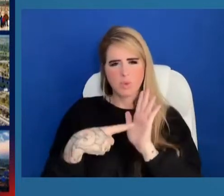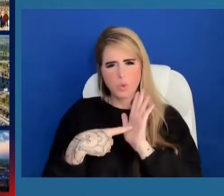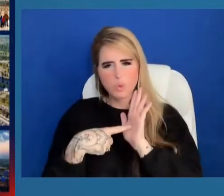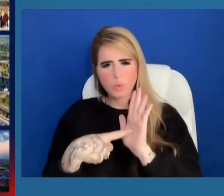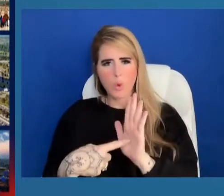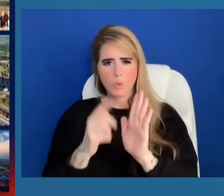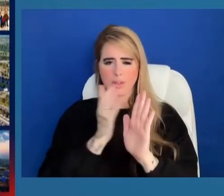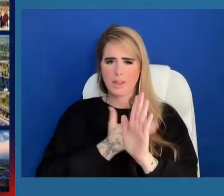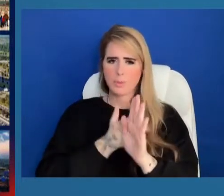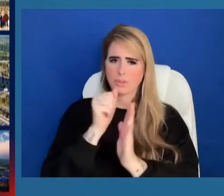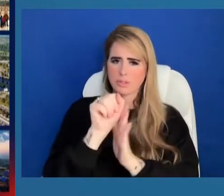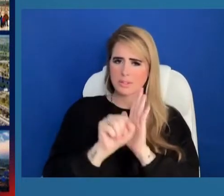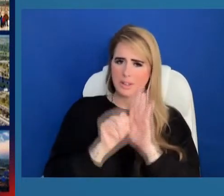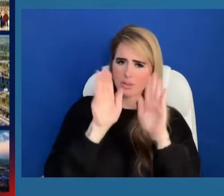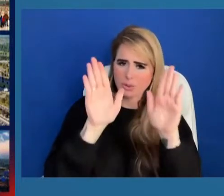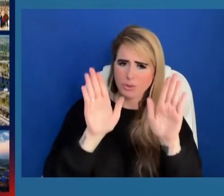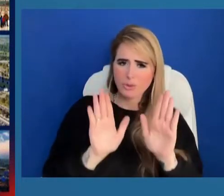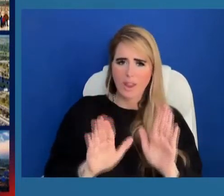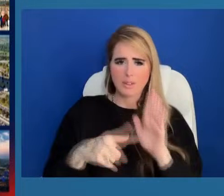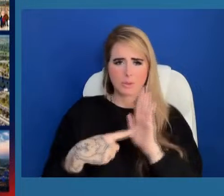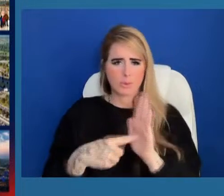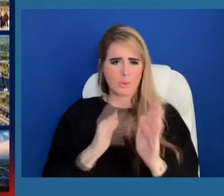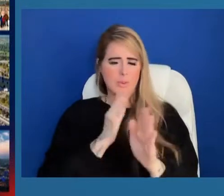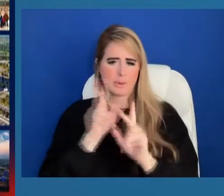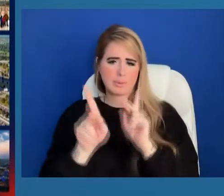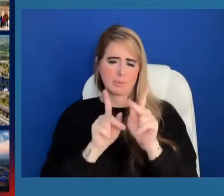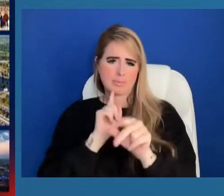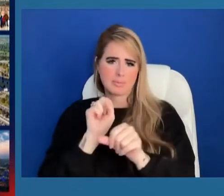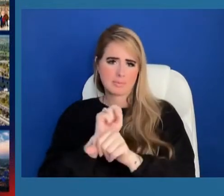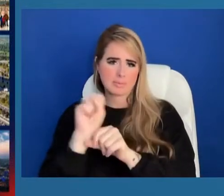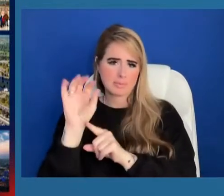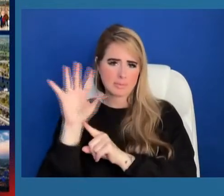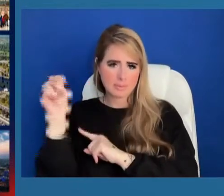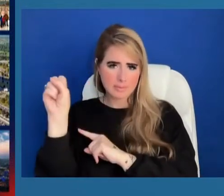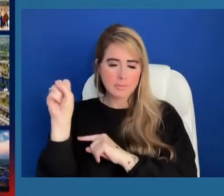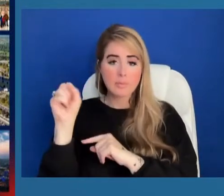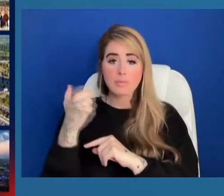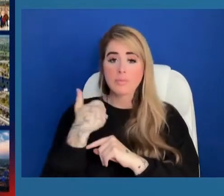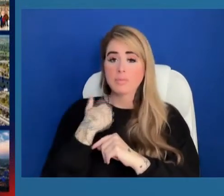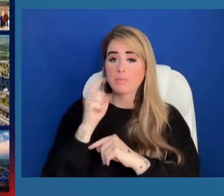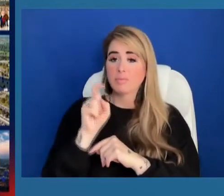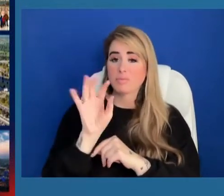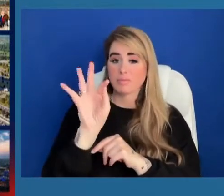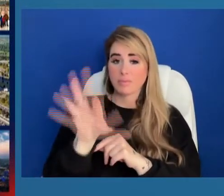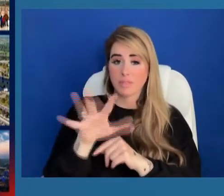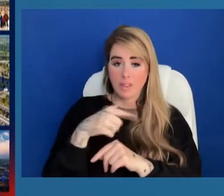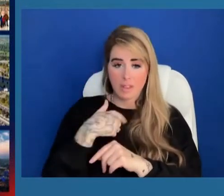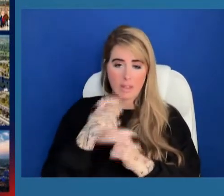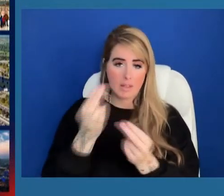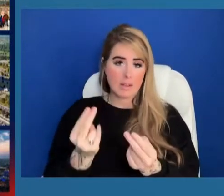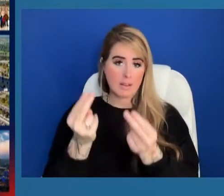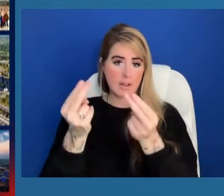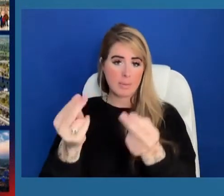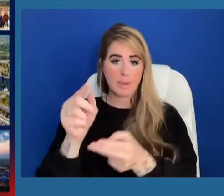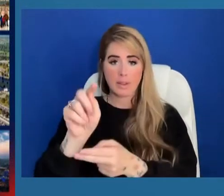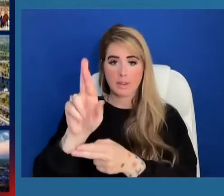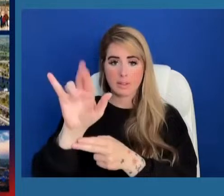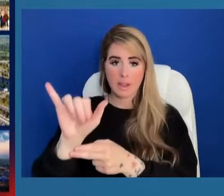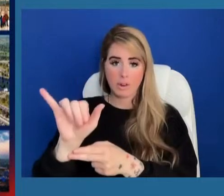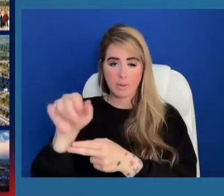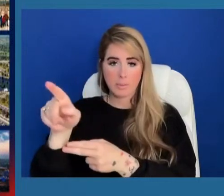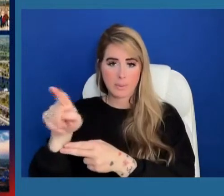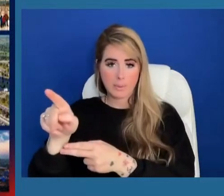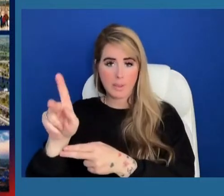its people. And I also want to say this. I'm going to nominate Terry Pagula,